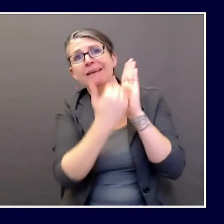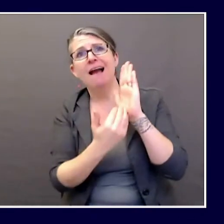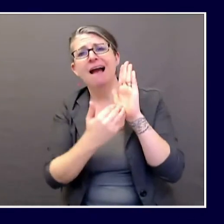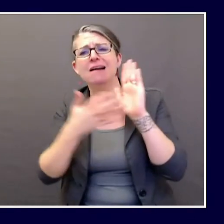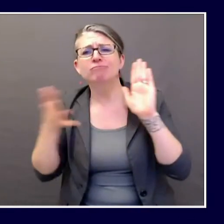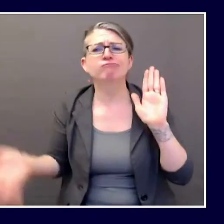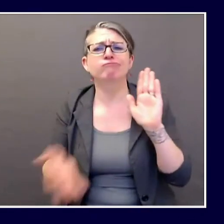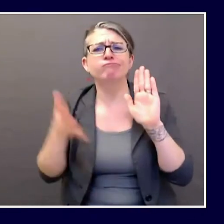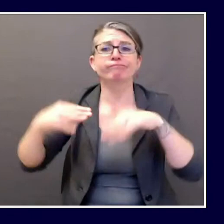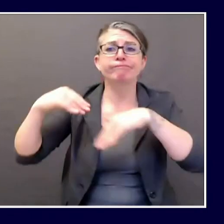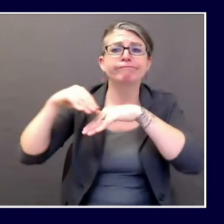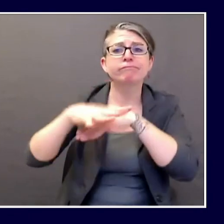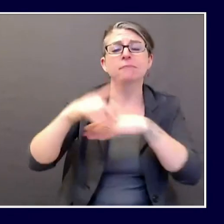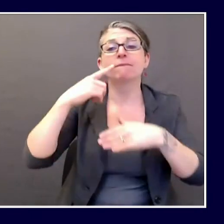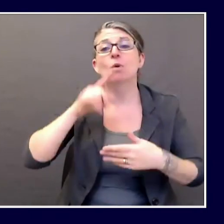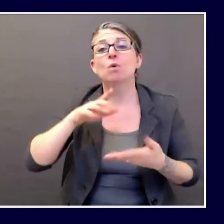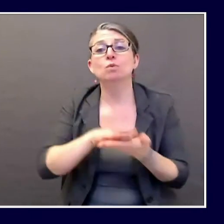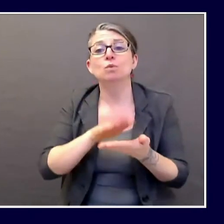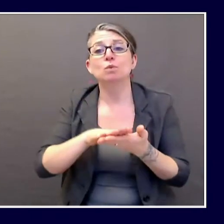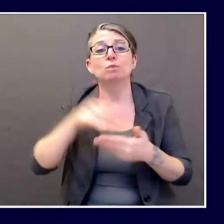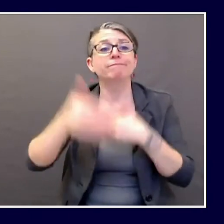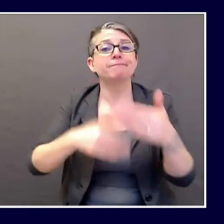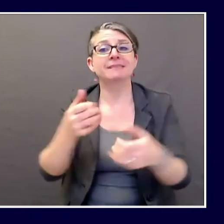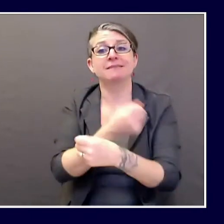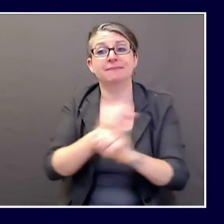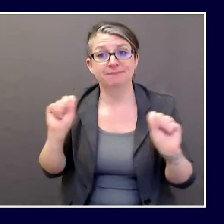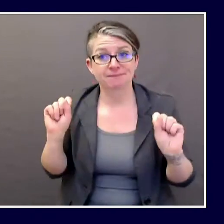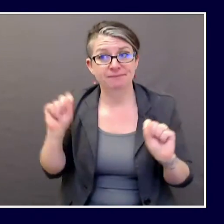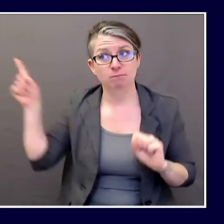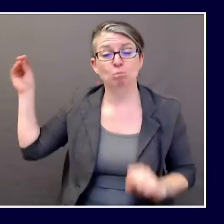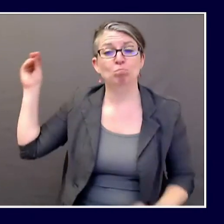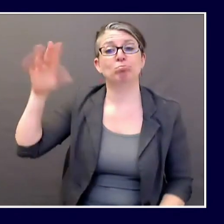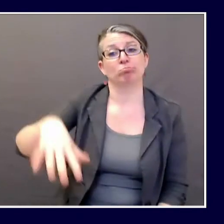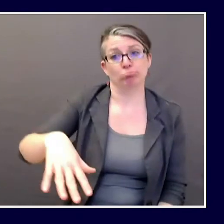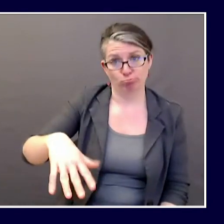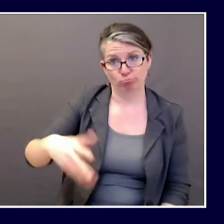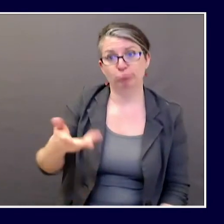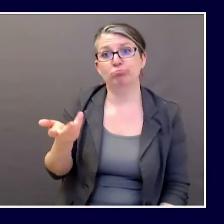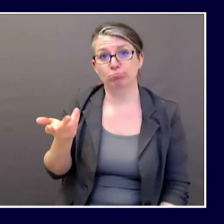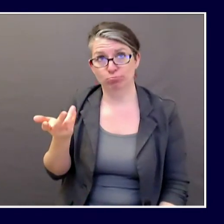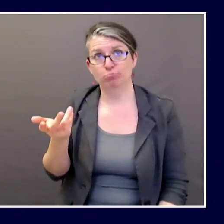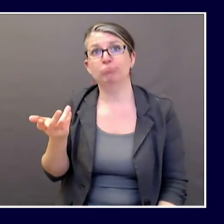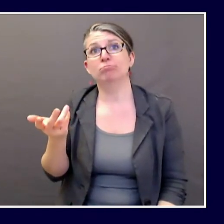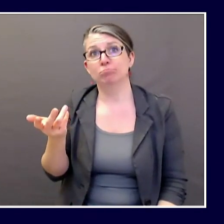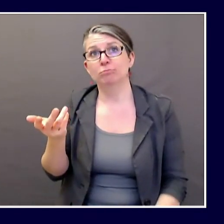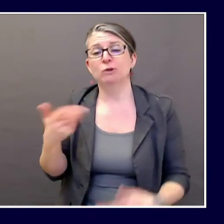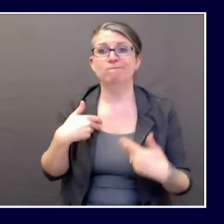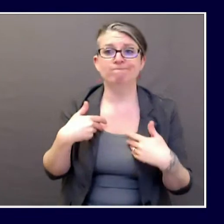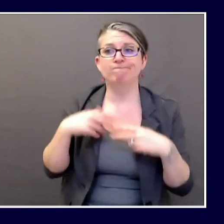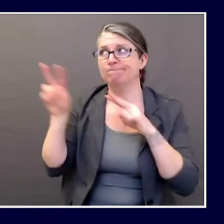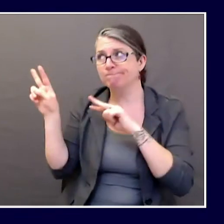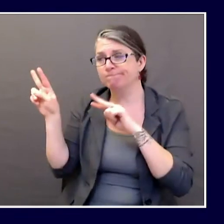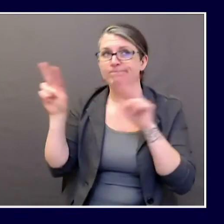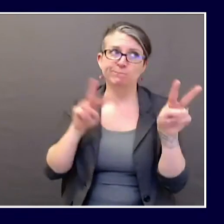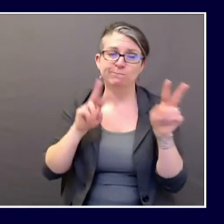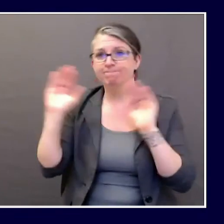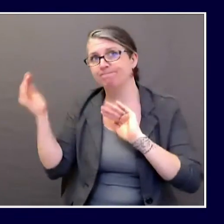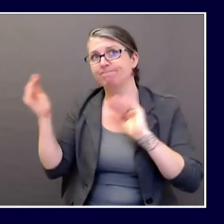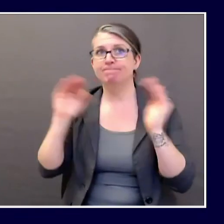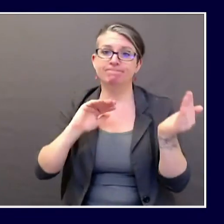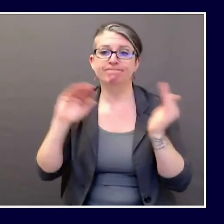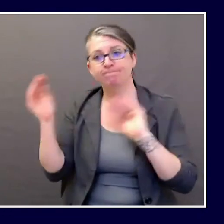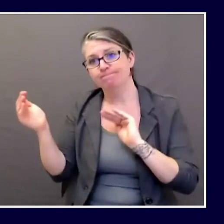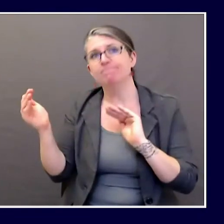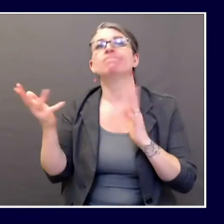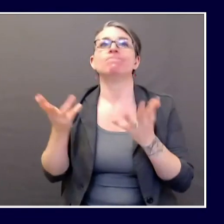we took it upon ourselves to construct a series of guidance documents that really focused on 6 principles, 6 public